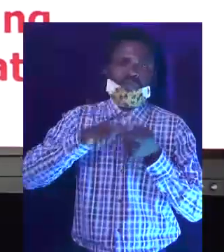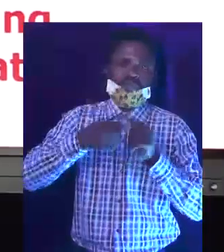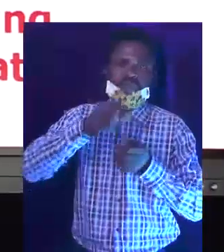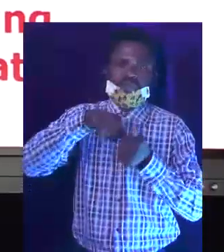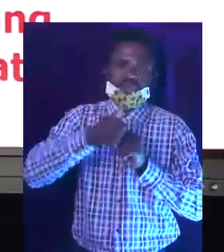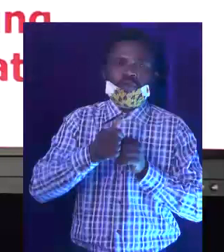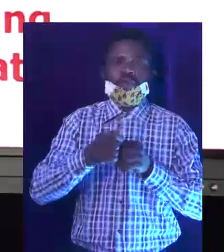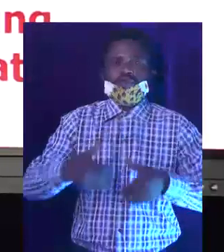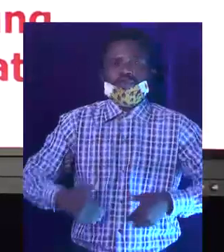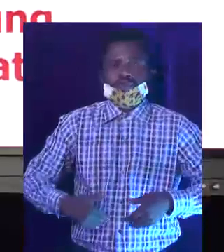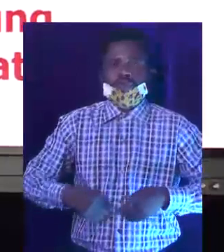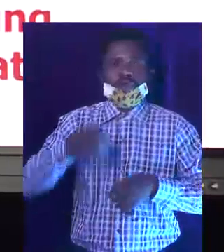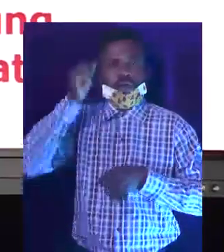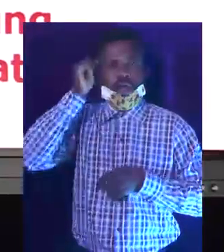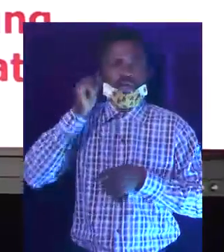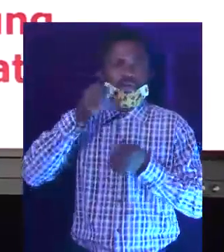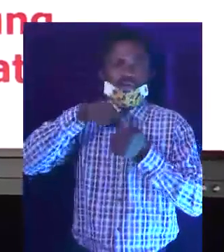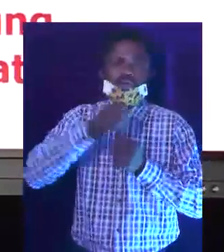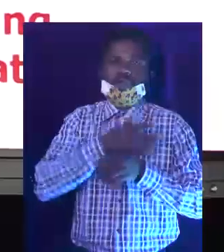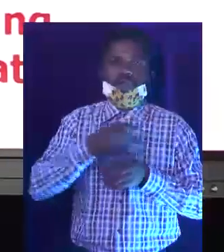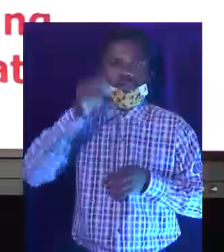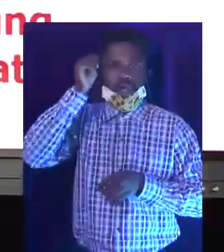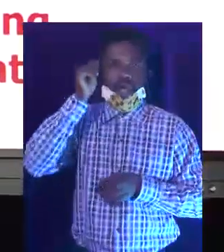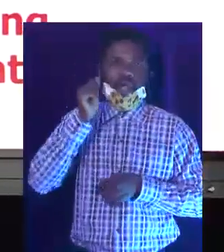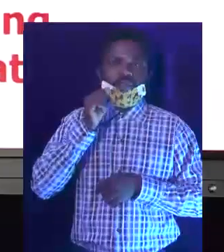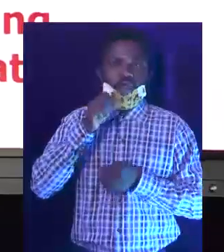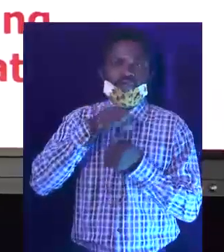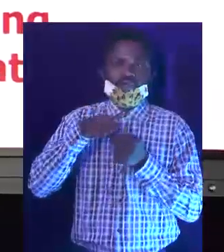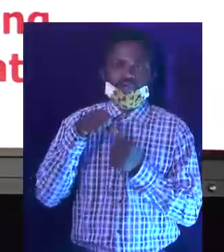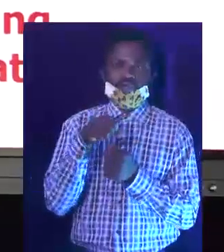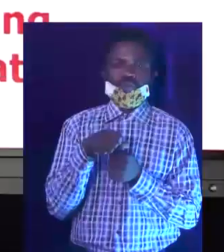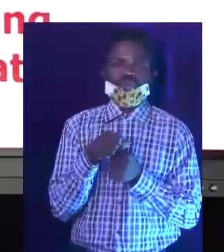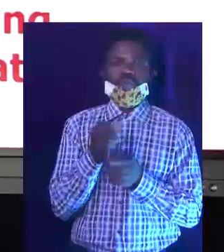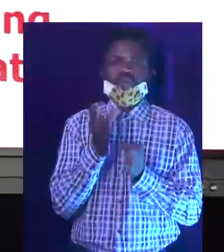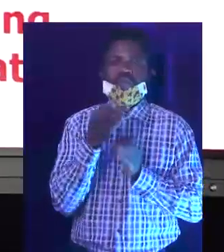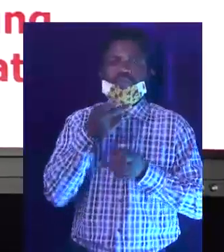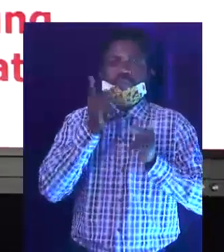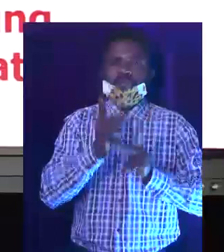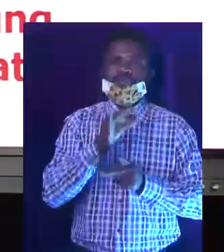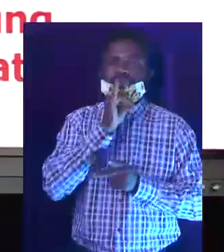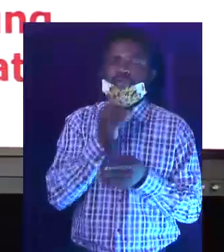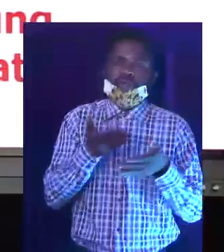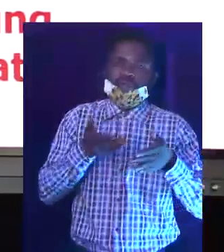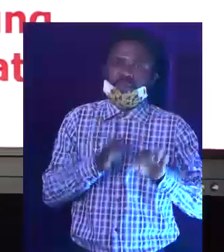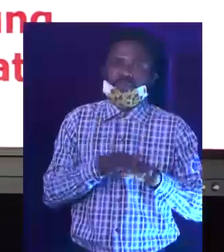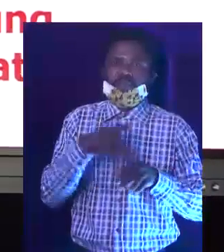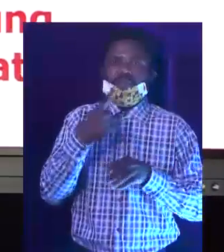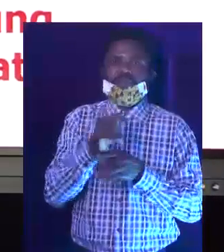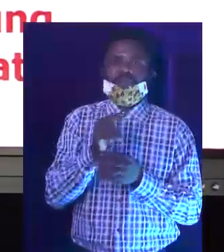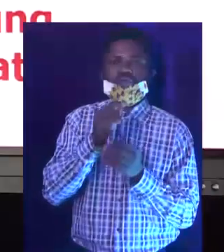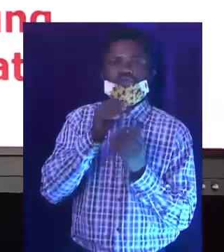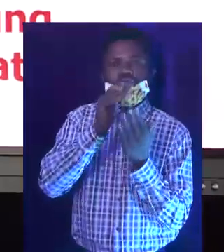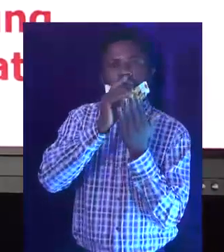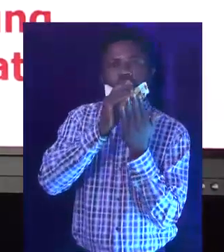childhood, young adulthood, and adulthood. If the person is dead,